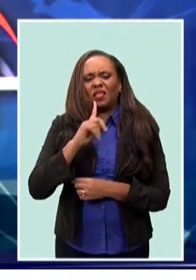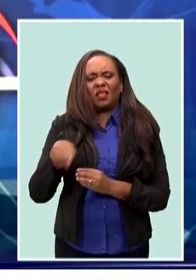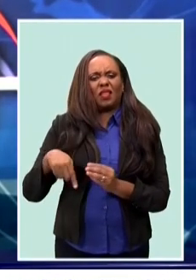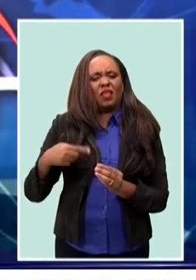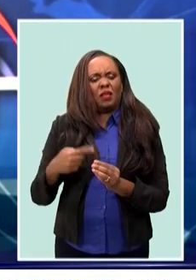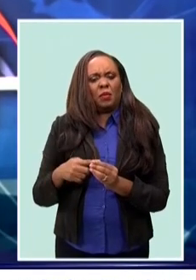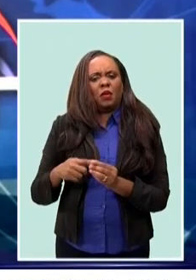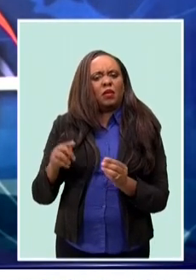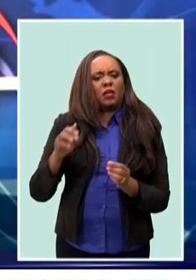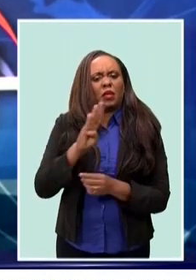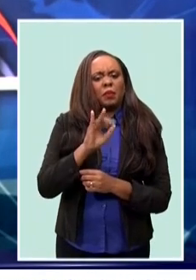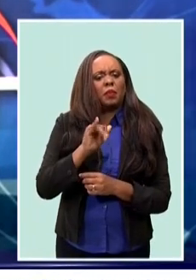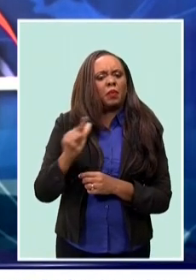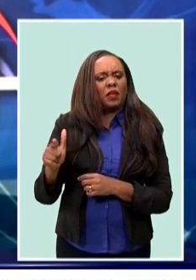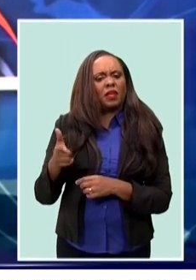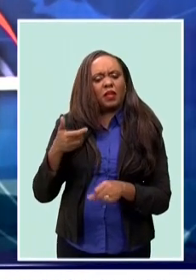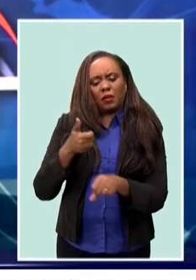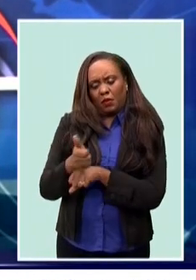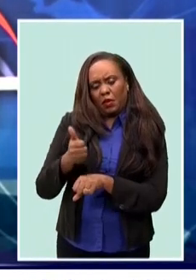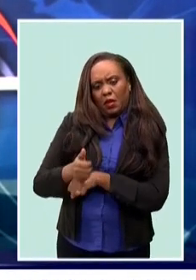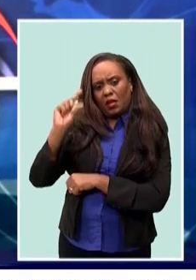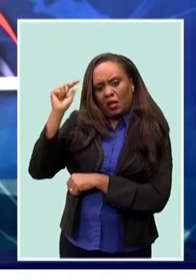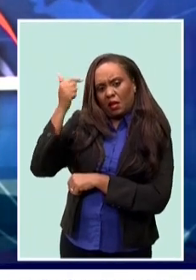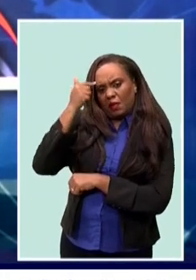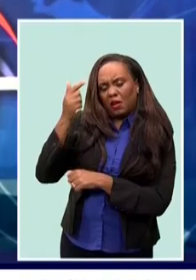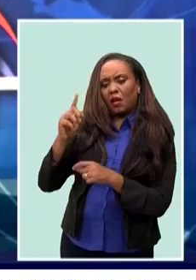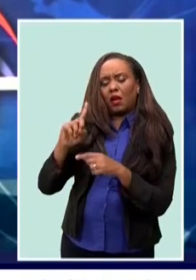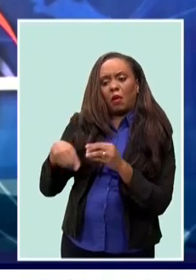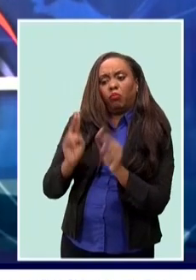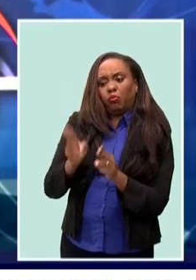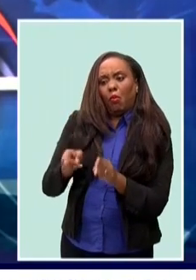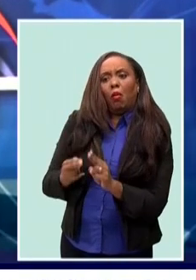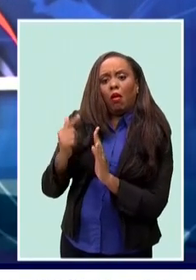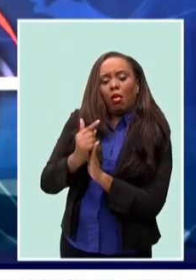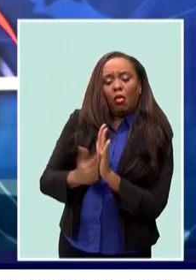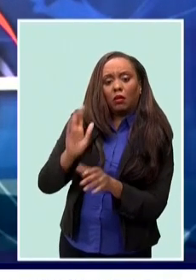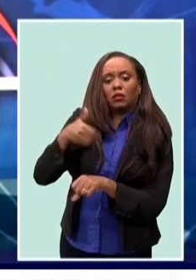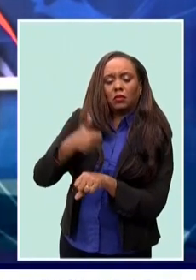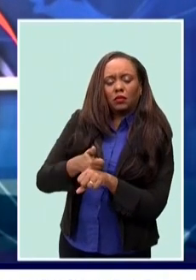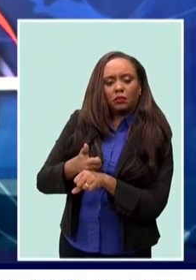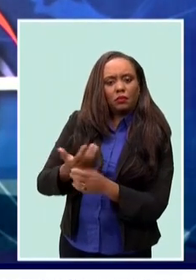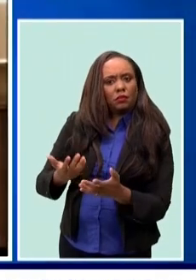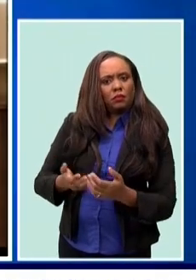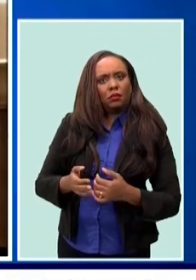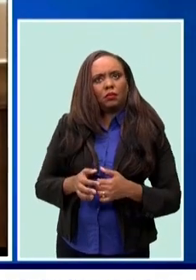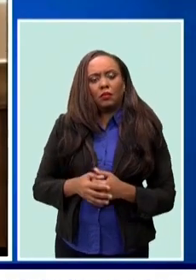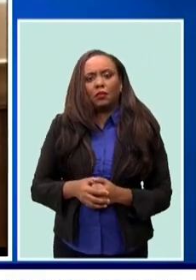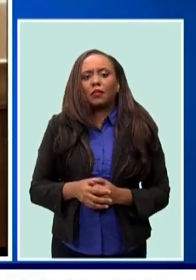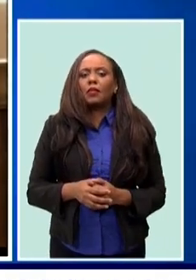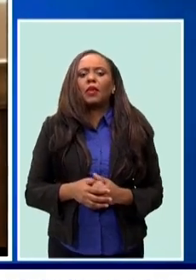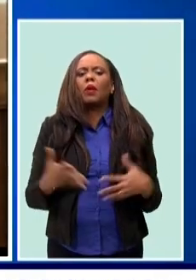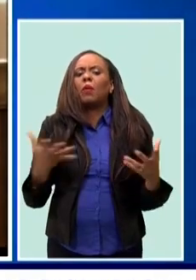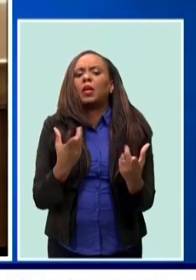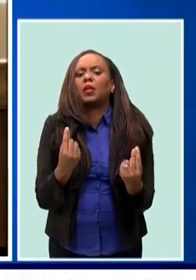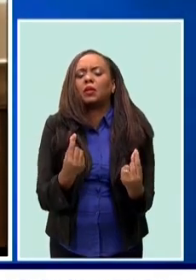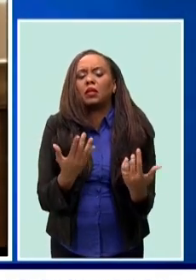the interpretation bill as he accused the government of rushing that legislation. What you are doing